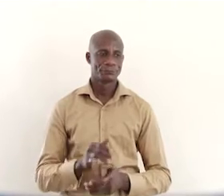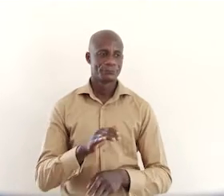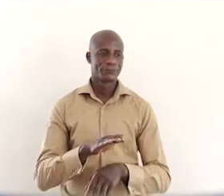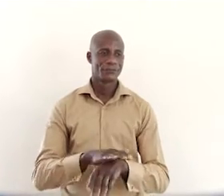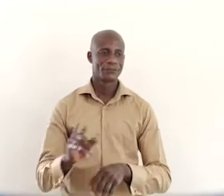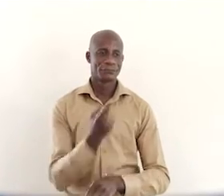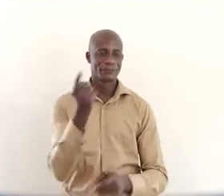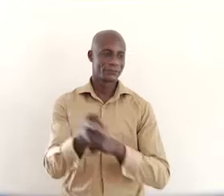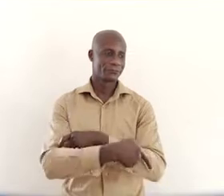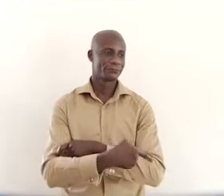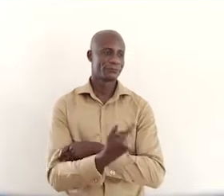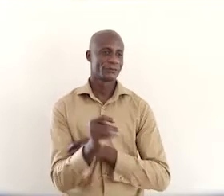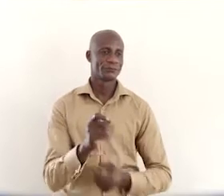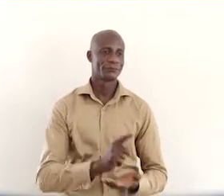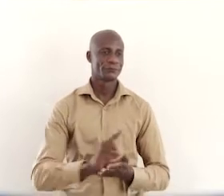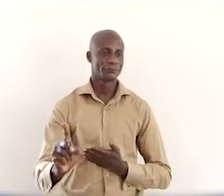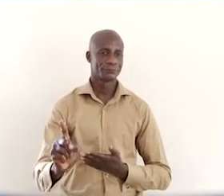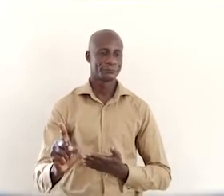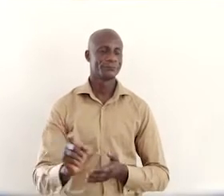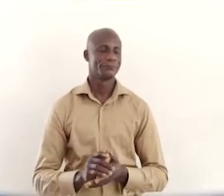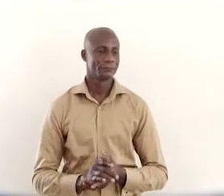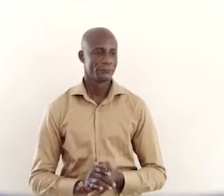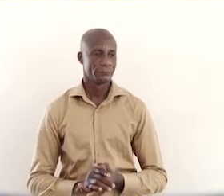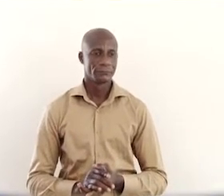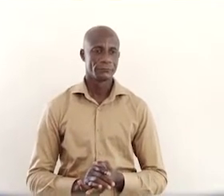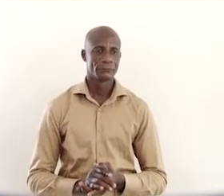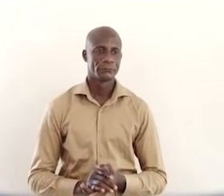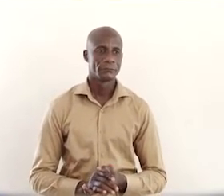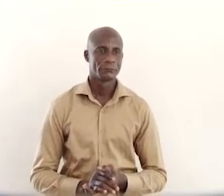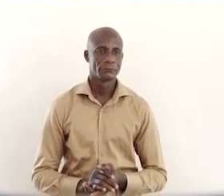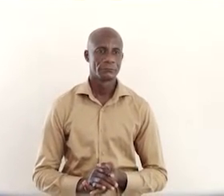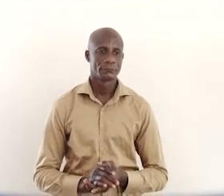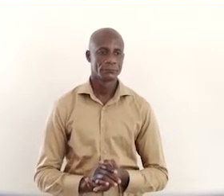On the first day of the week,